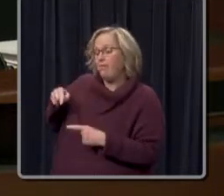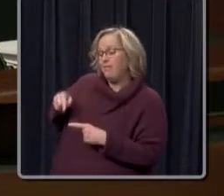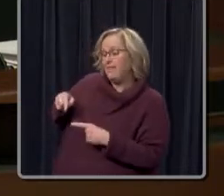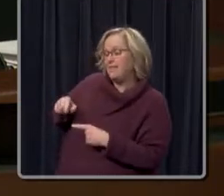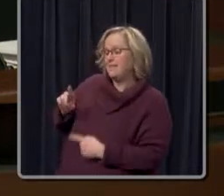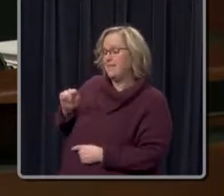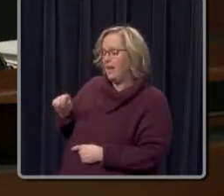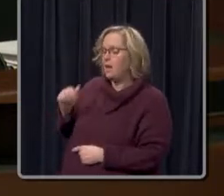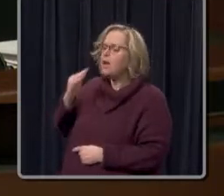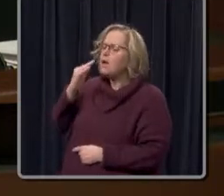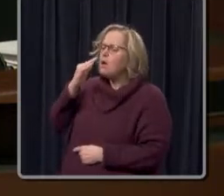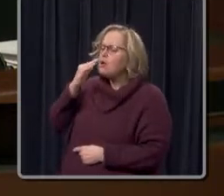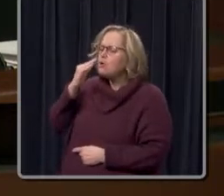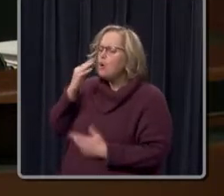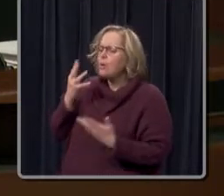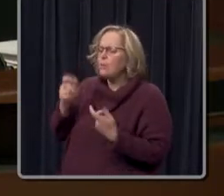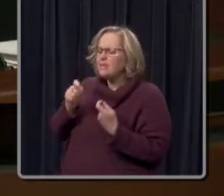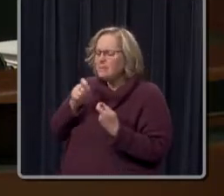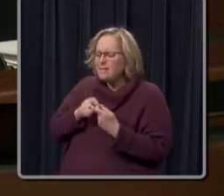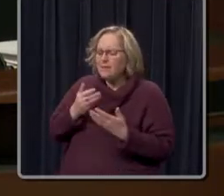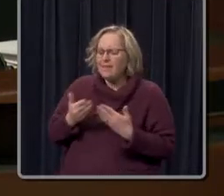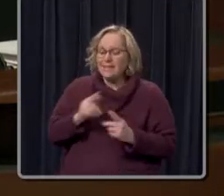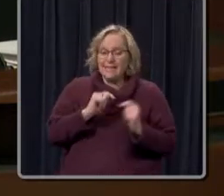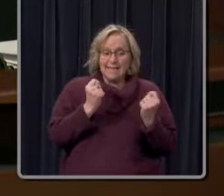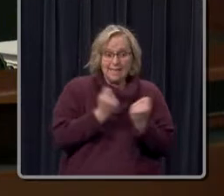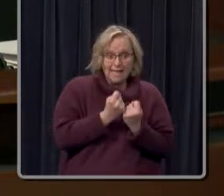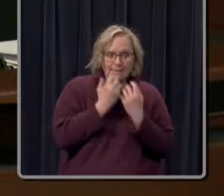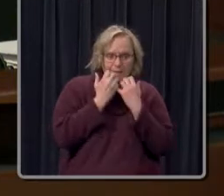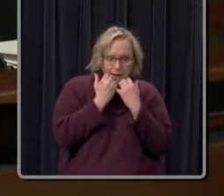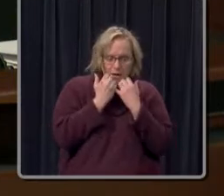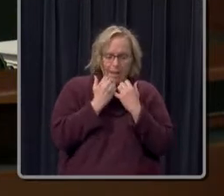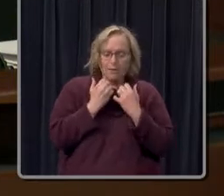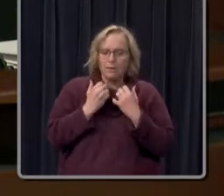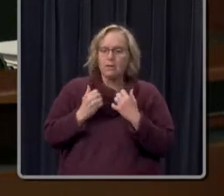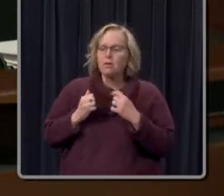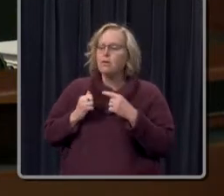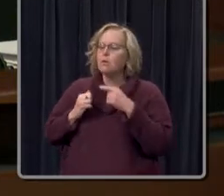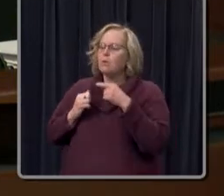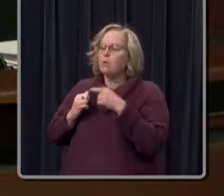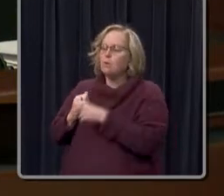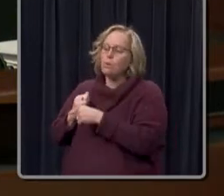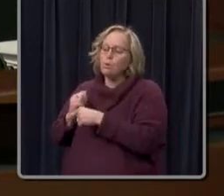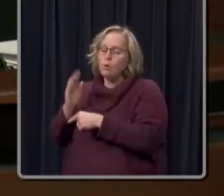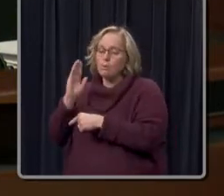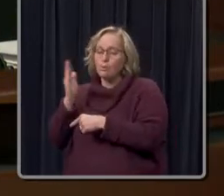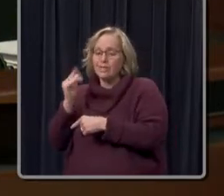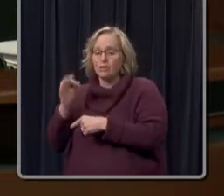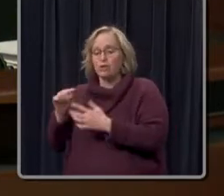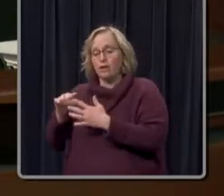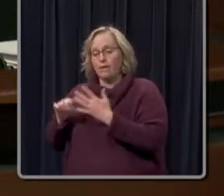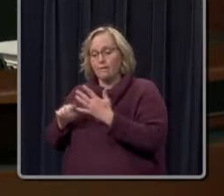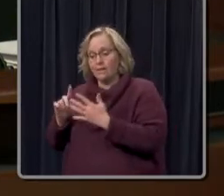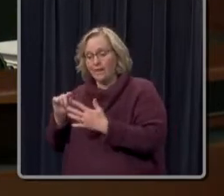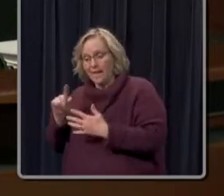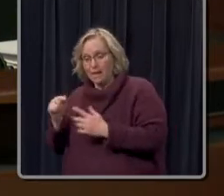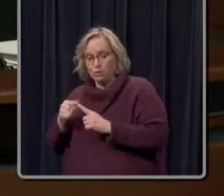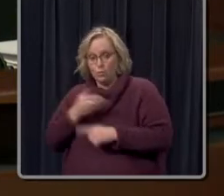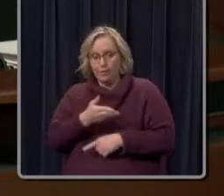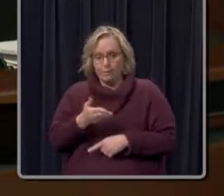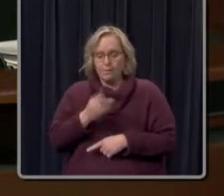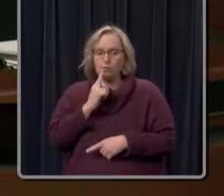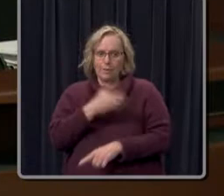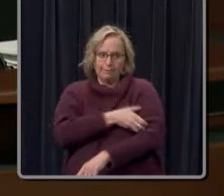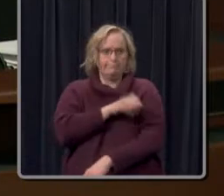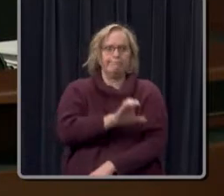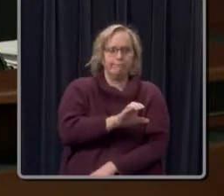knowing what kinds of things that your teams care about, your presentation of that to them, is what really is empowerment, right?